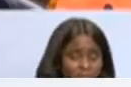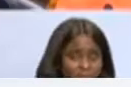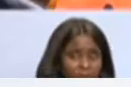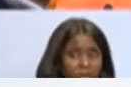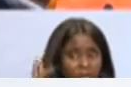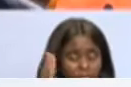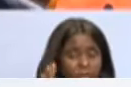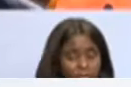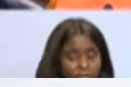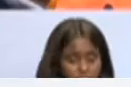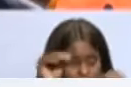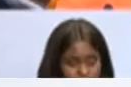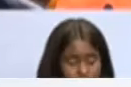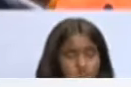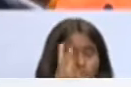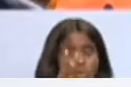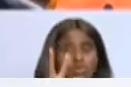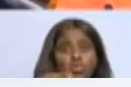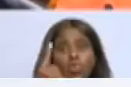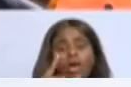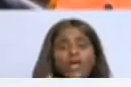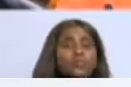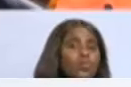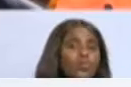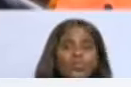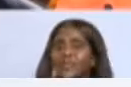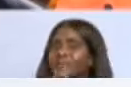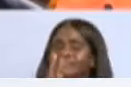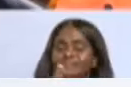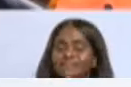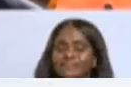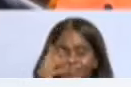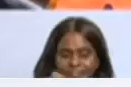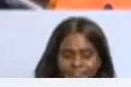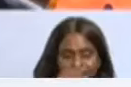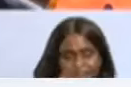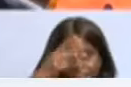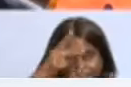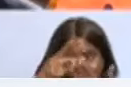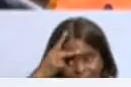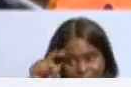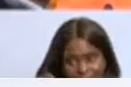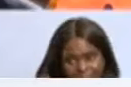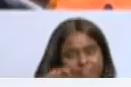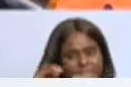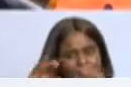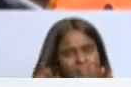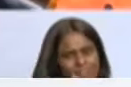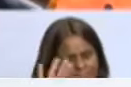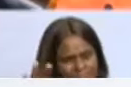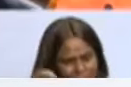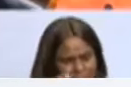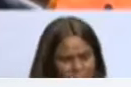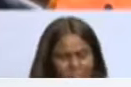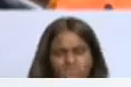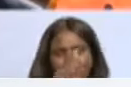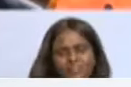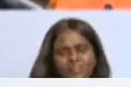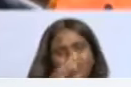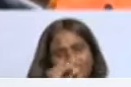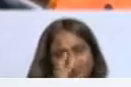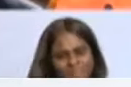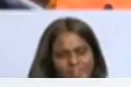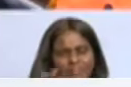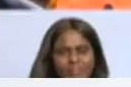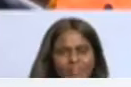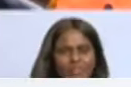them. And no one should complain, because pupils need teachers in classrooms. Madam Speaker, the new